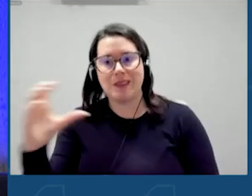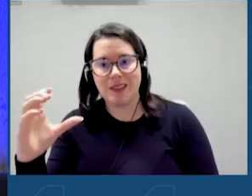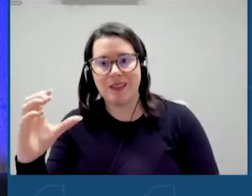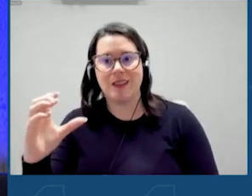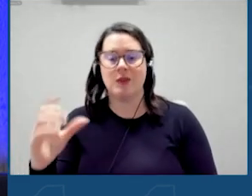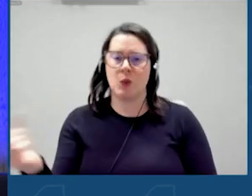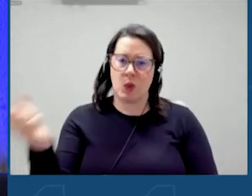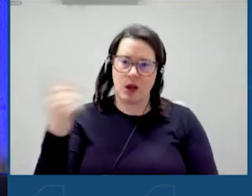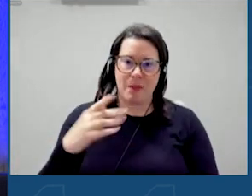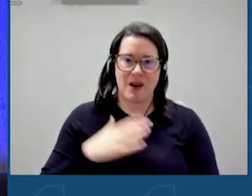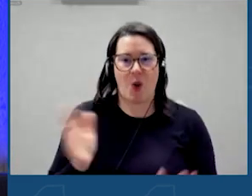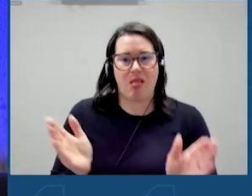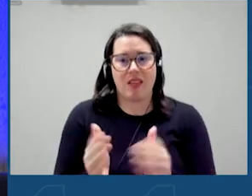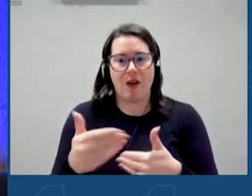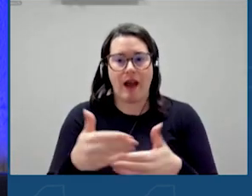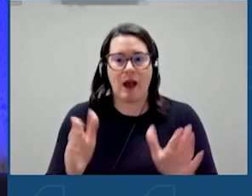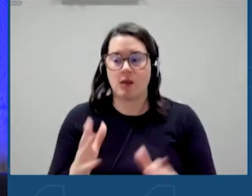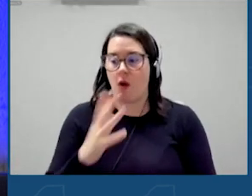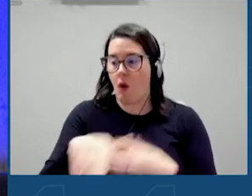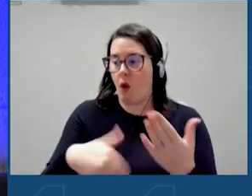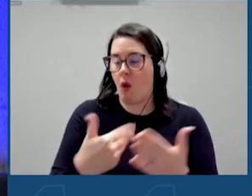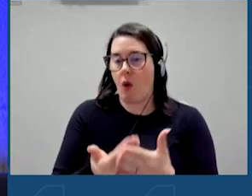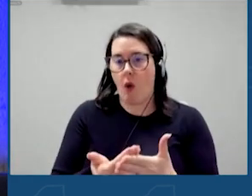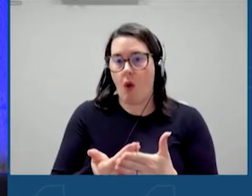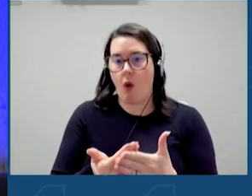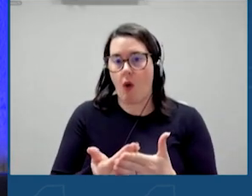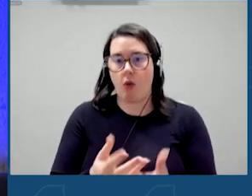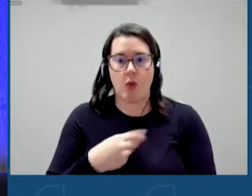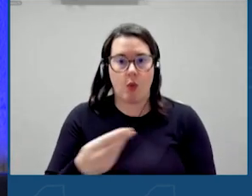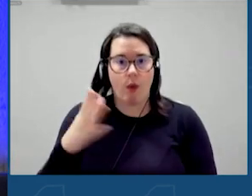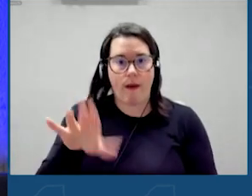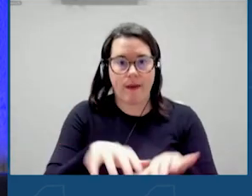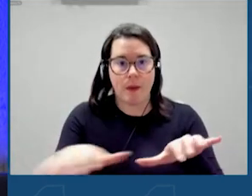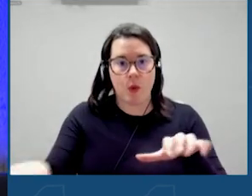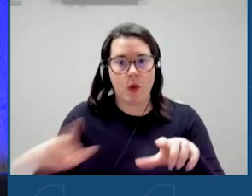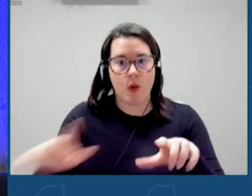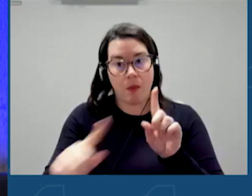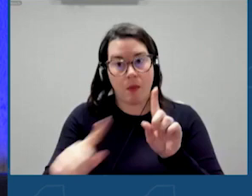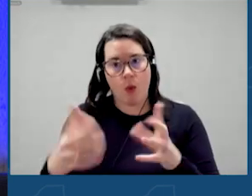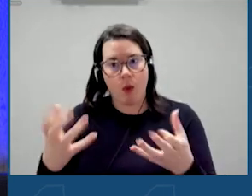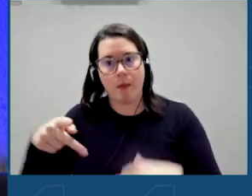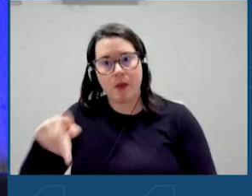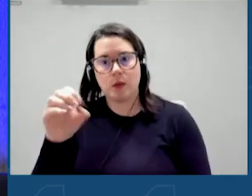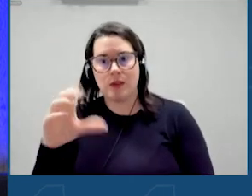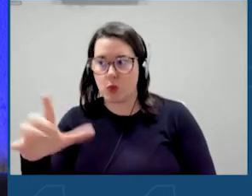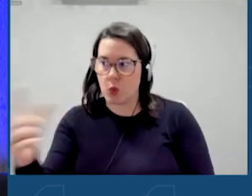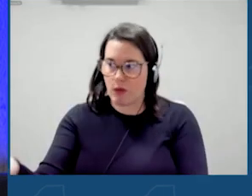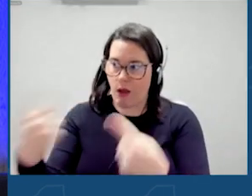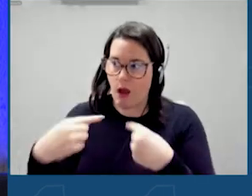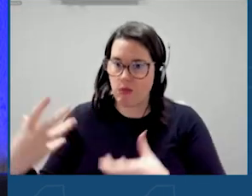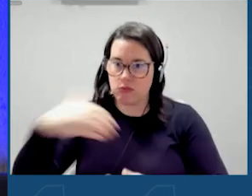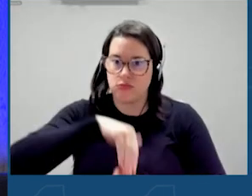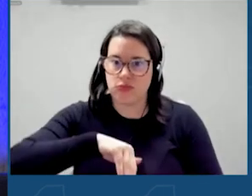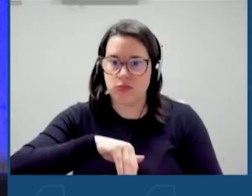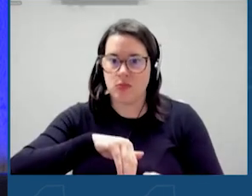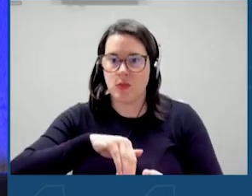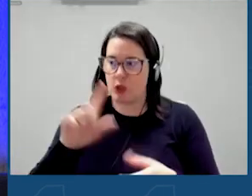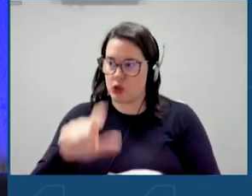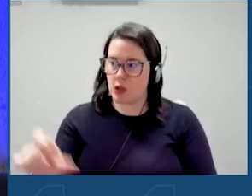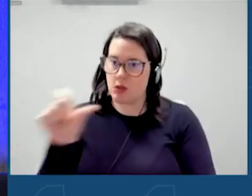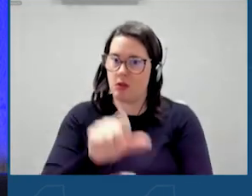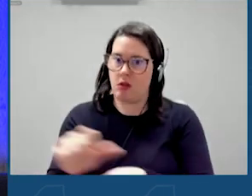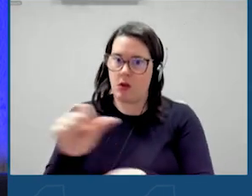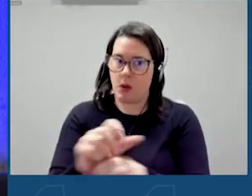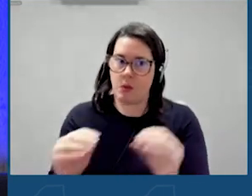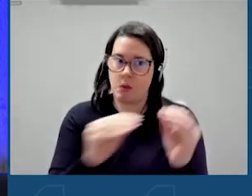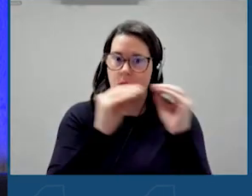little house in an all-white neighborhood and say that we should be working harder in partnership. And my parents took an enormous amount of grief for